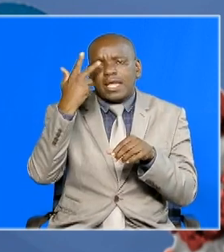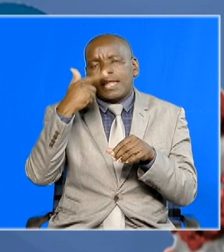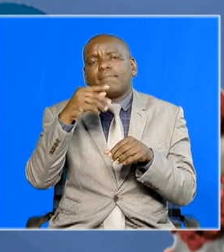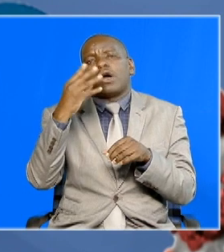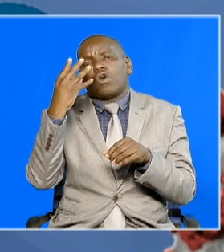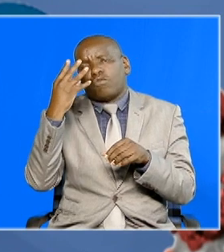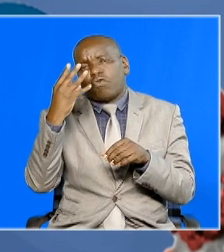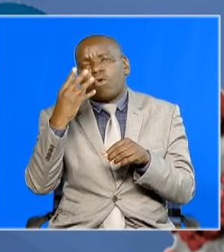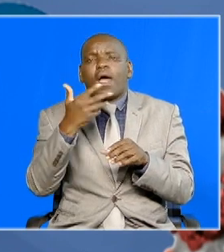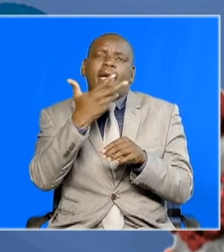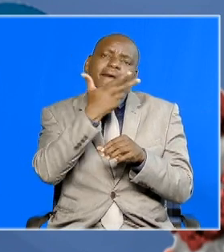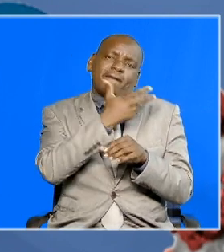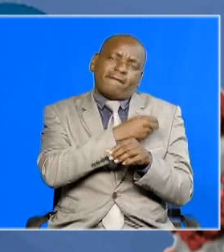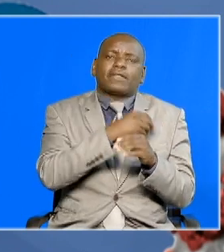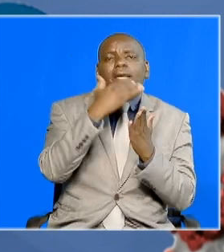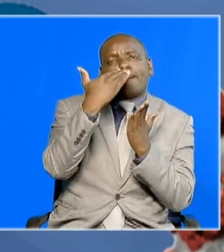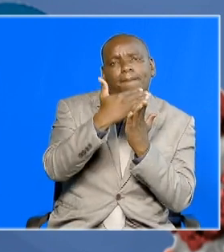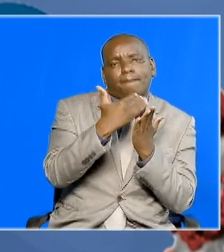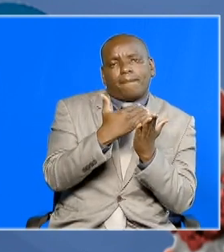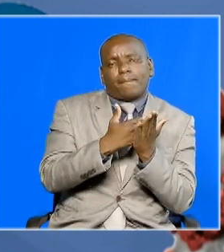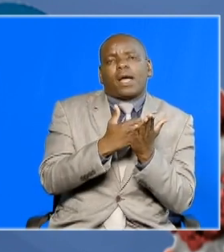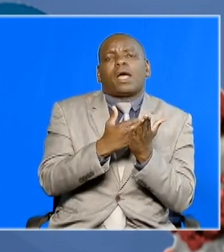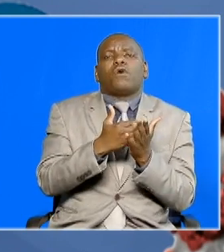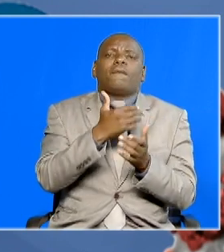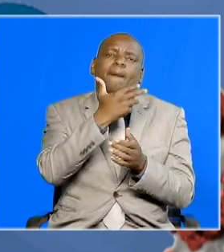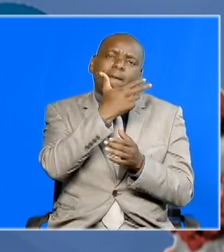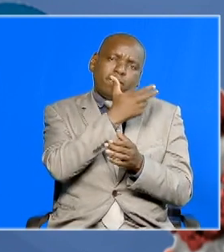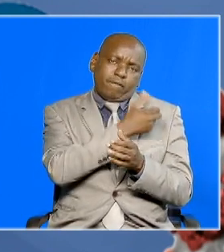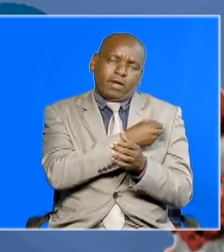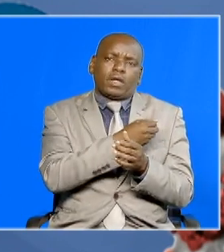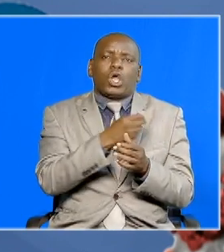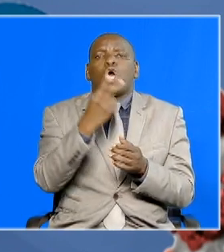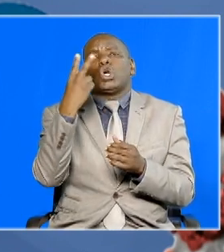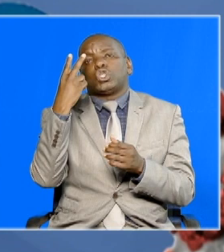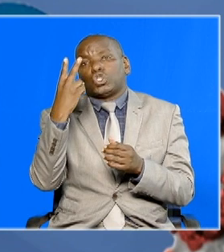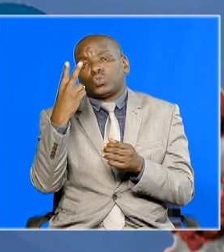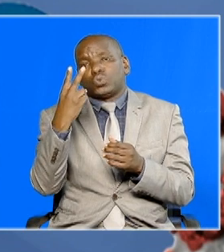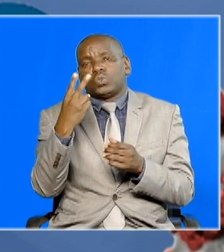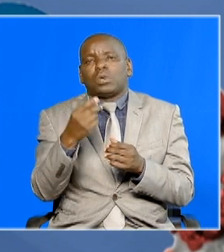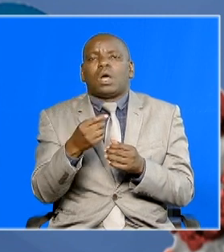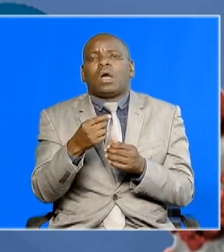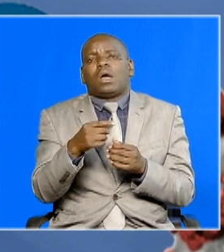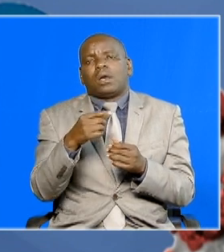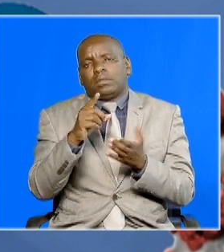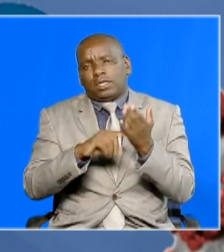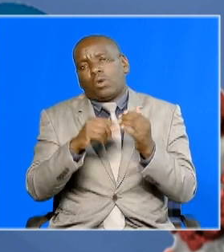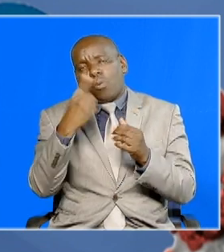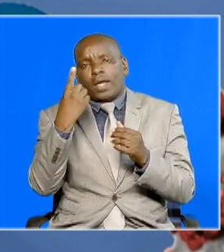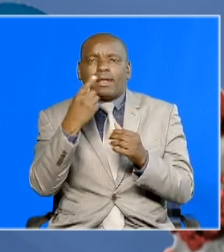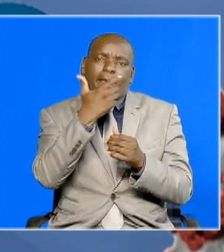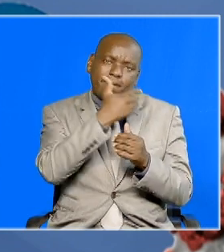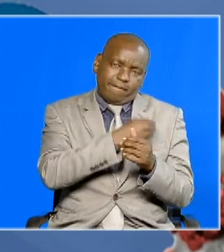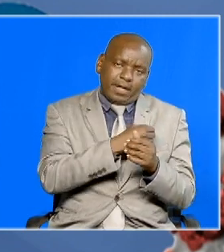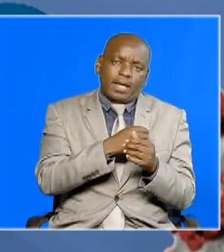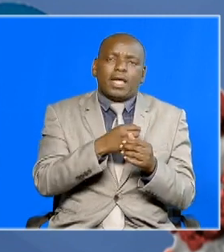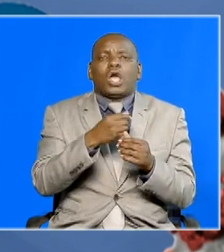4, the vaccination schedule for Sinopharm vaccine is 2 doses. One gets an initial dose, and